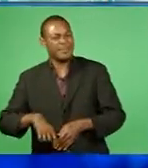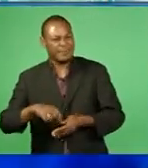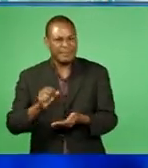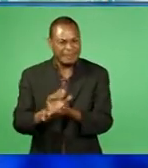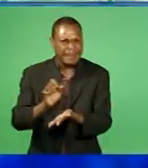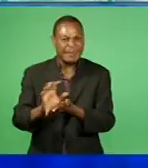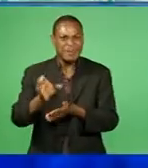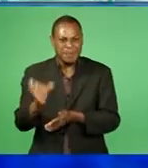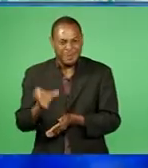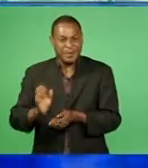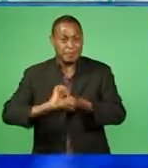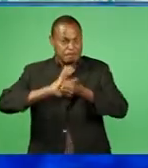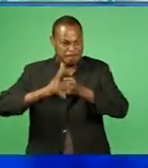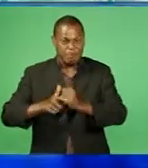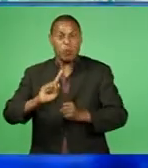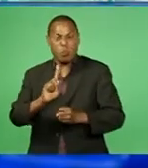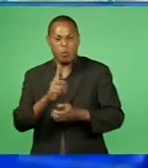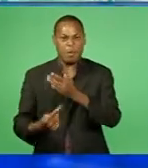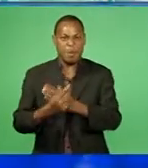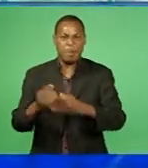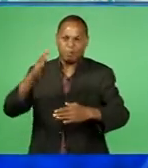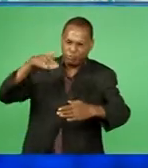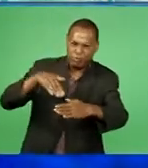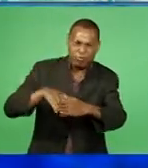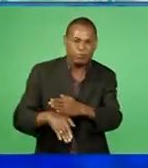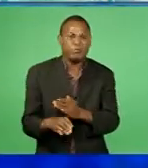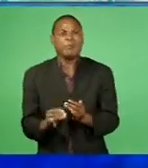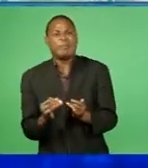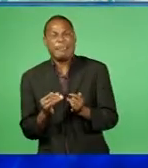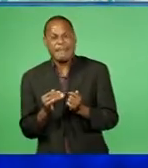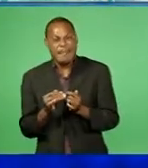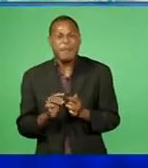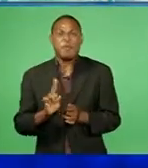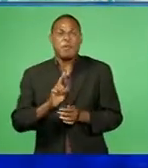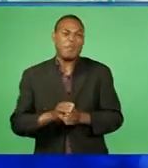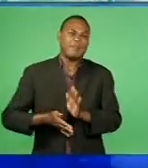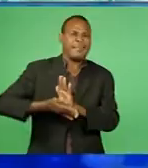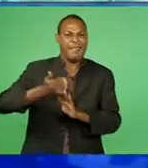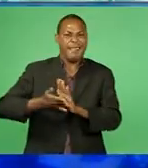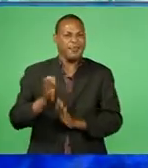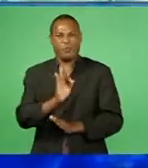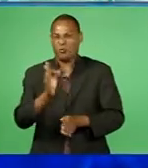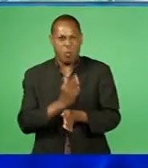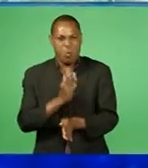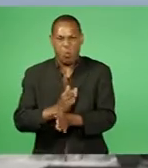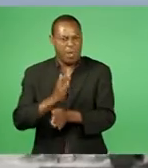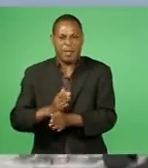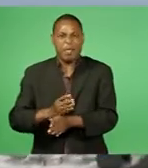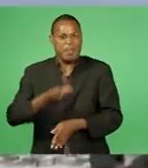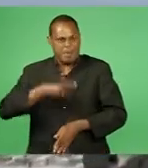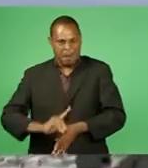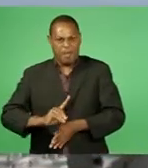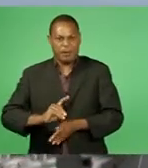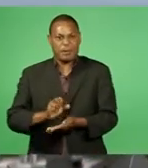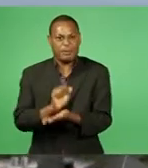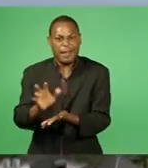the pandemic has caused a decline in disposable income and tax collection, higher unemployment and lower foreign demand for exports.